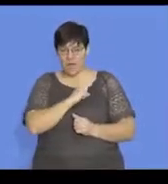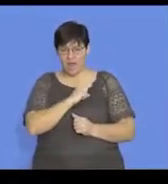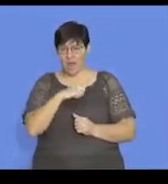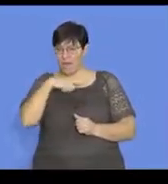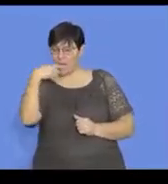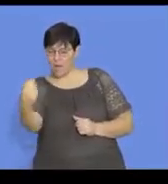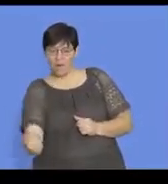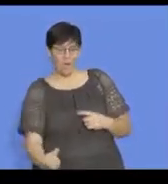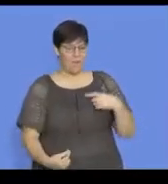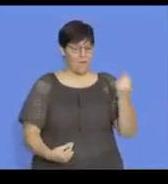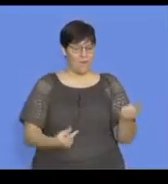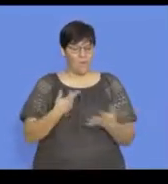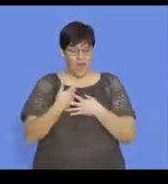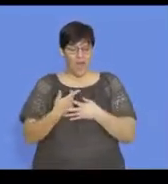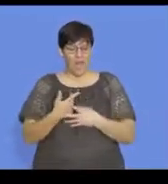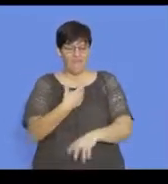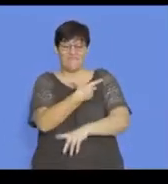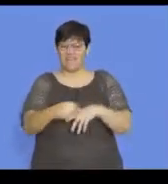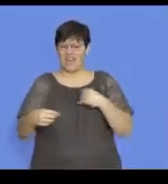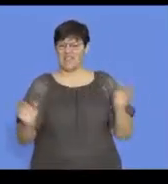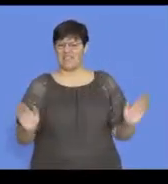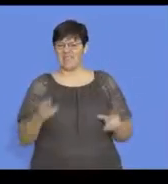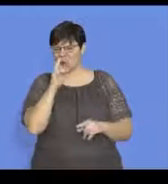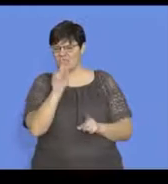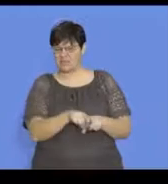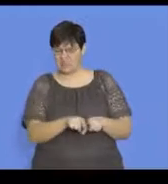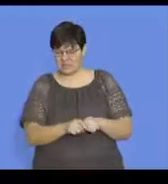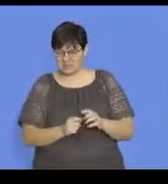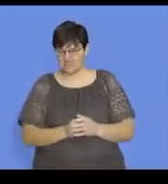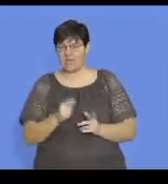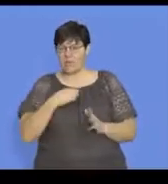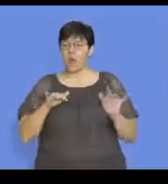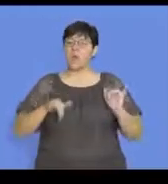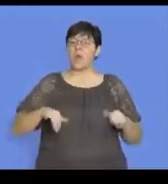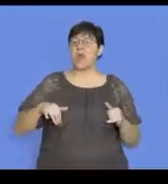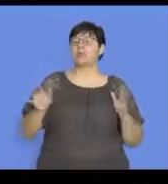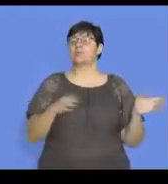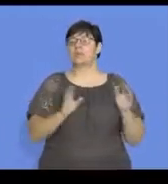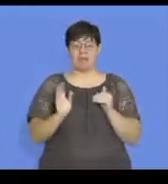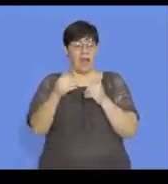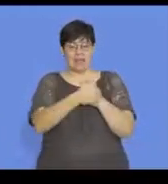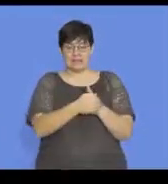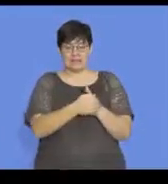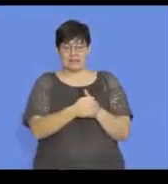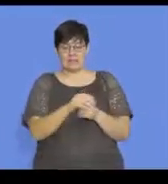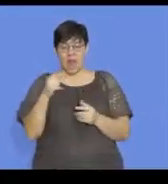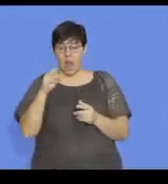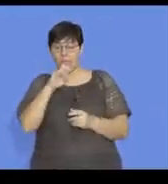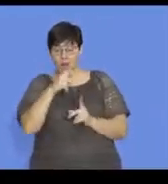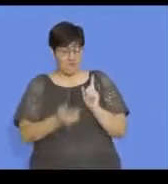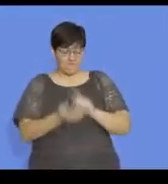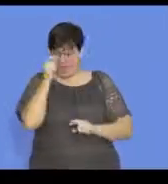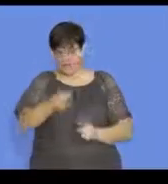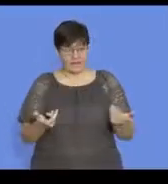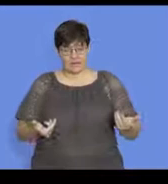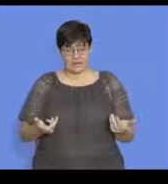must they be feathery? They must be waiting for the wind. If they're hidden, the pollen's not going to find it. Remember, there's no